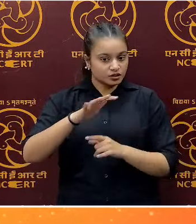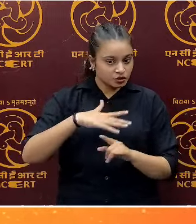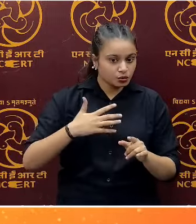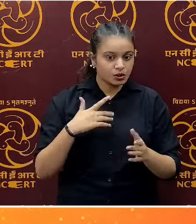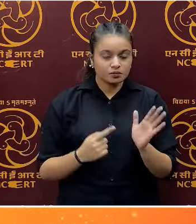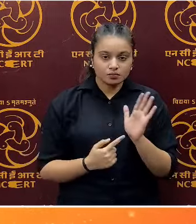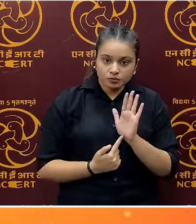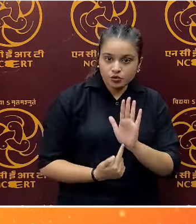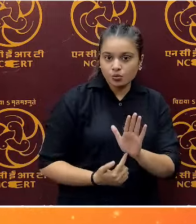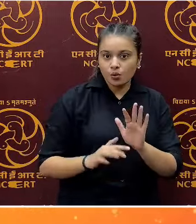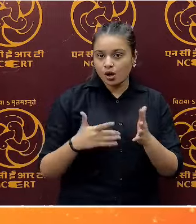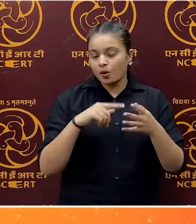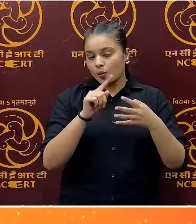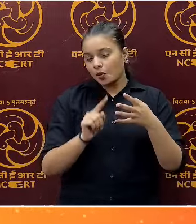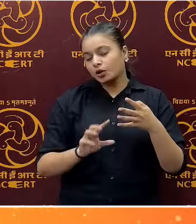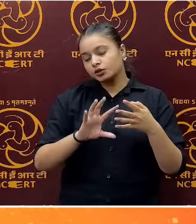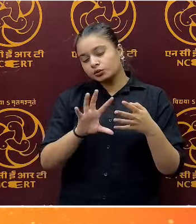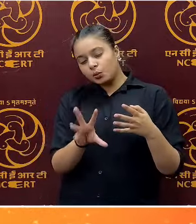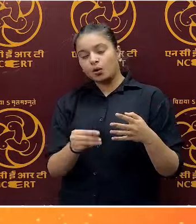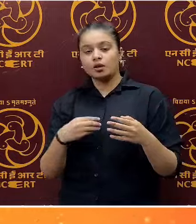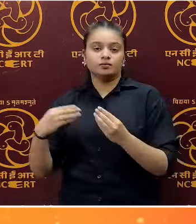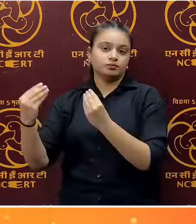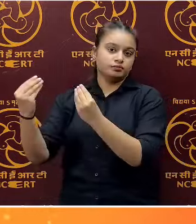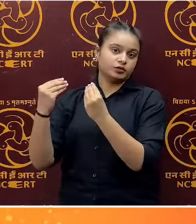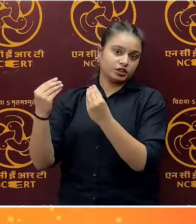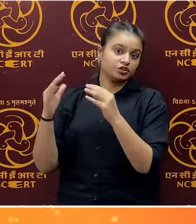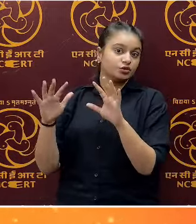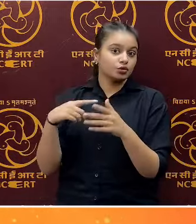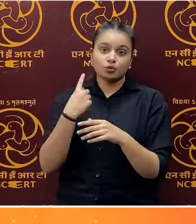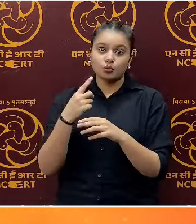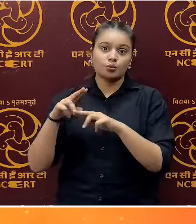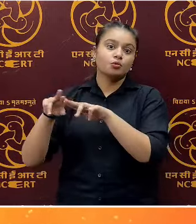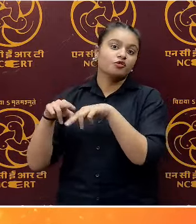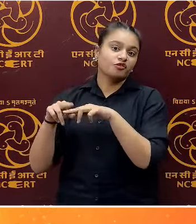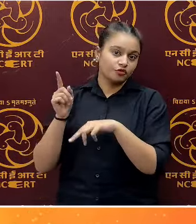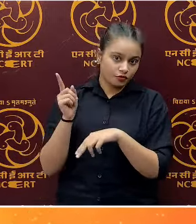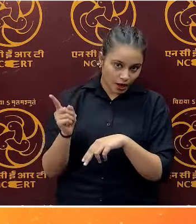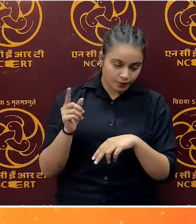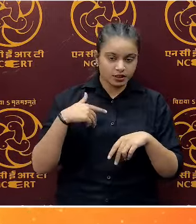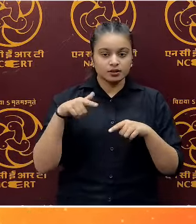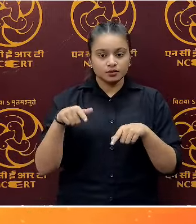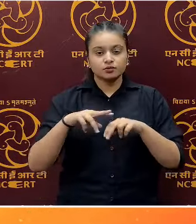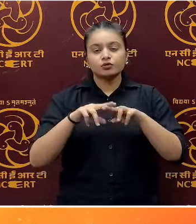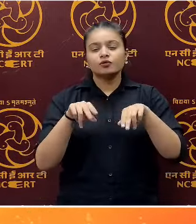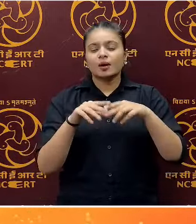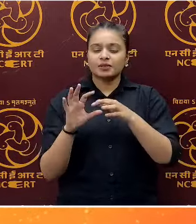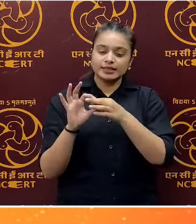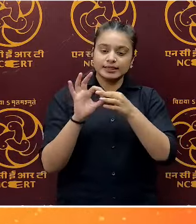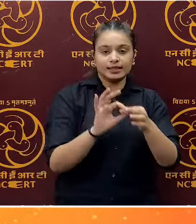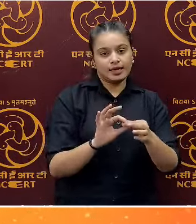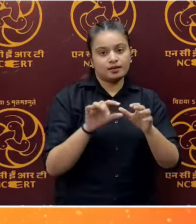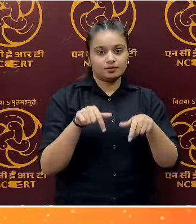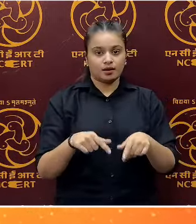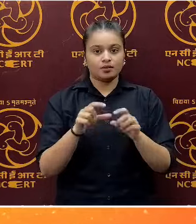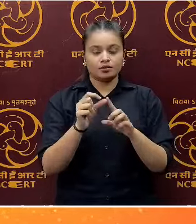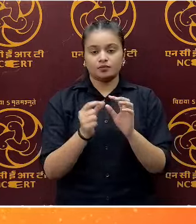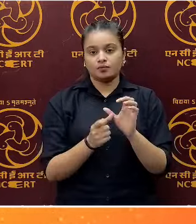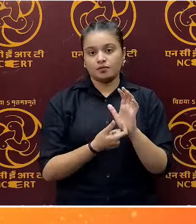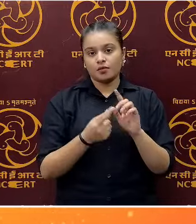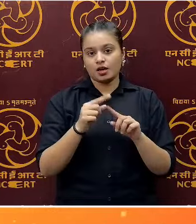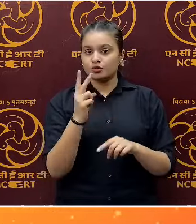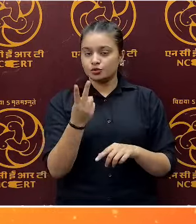important lessons that our family taught us. So today our session is going to revolve somewhere around family only, right? As you can see